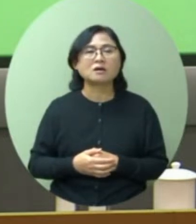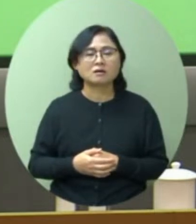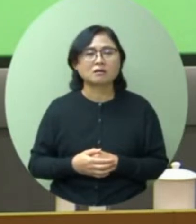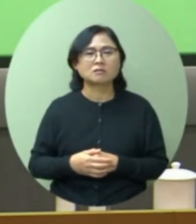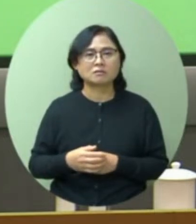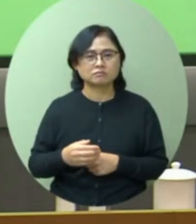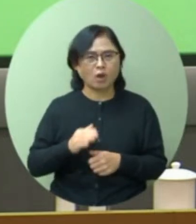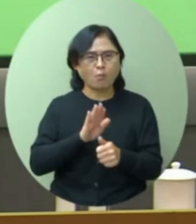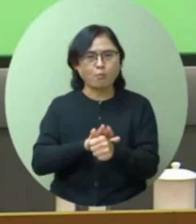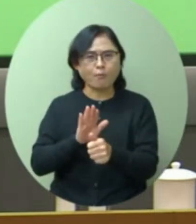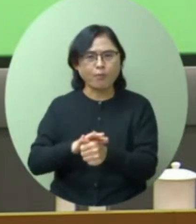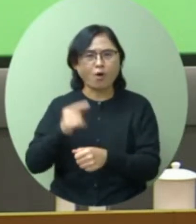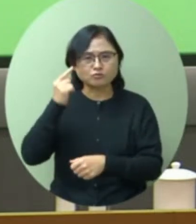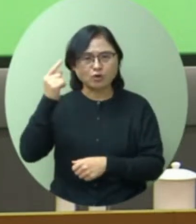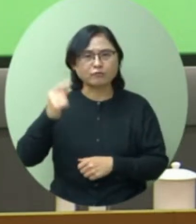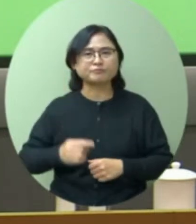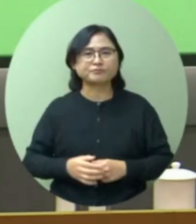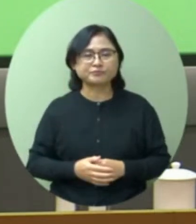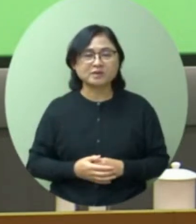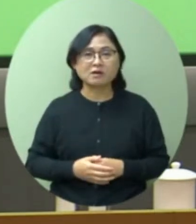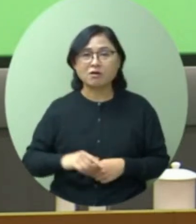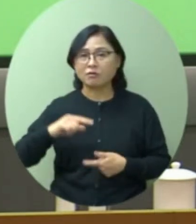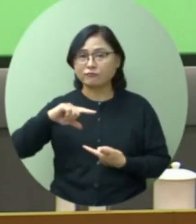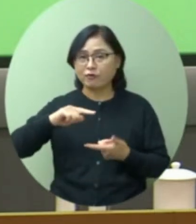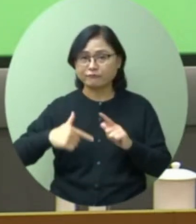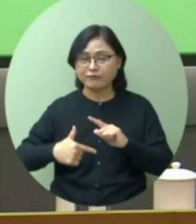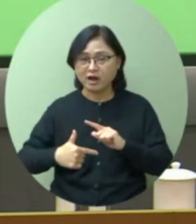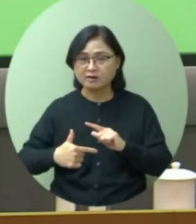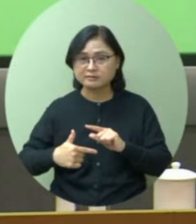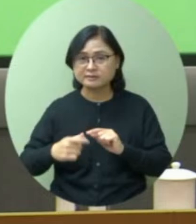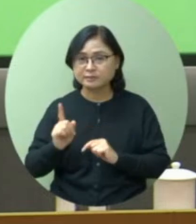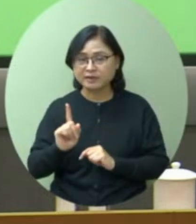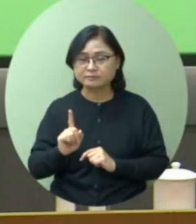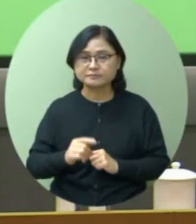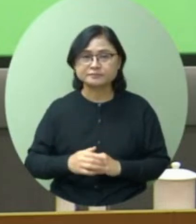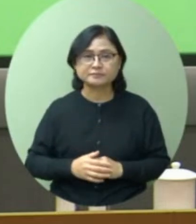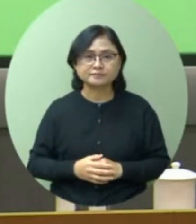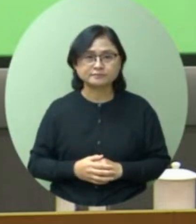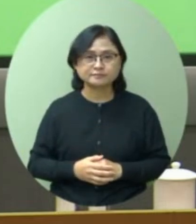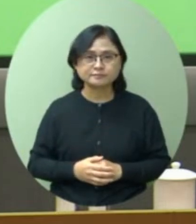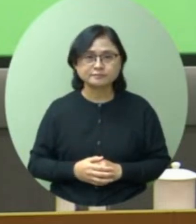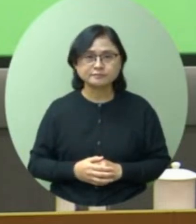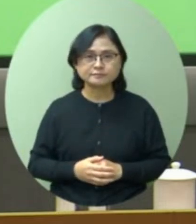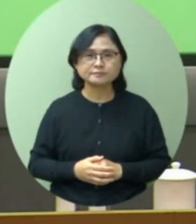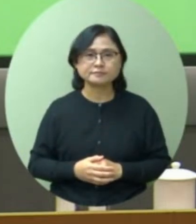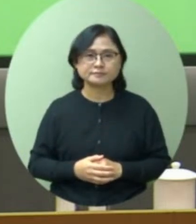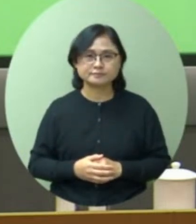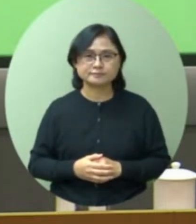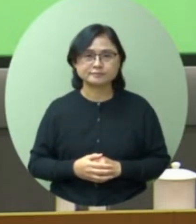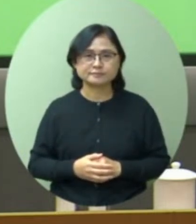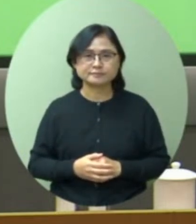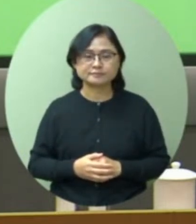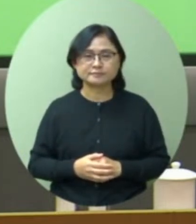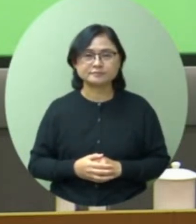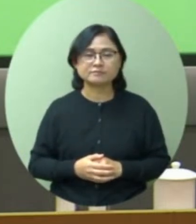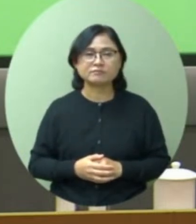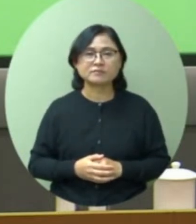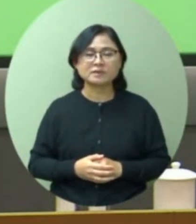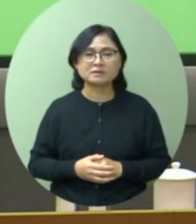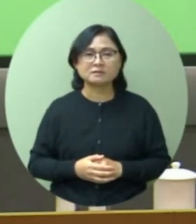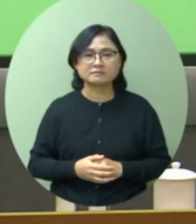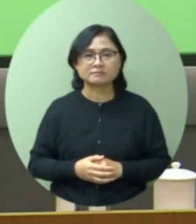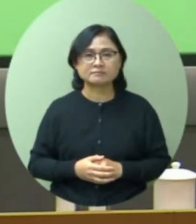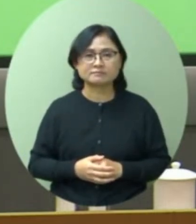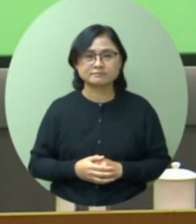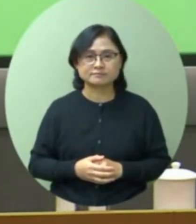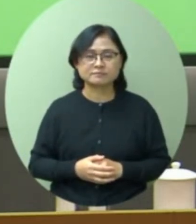by alleviating the burden of finding the enough down payment. Of course, at the